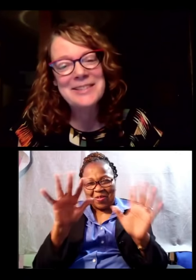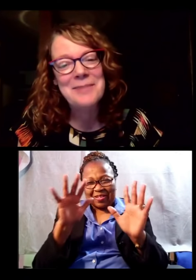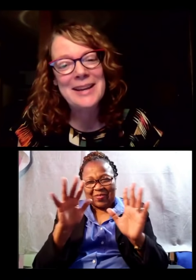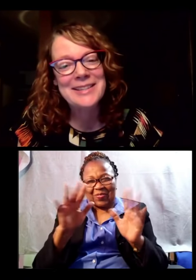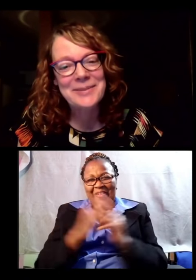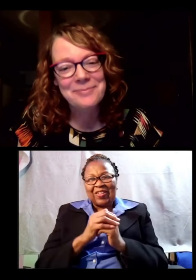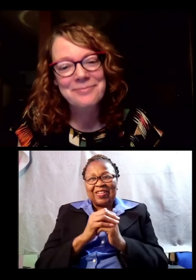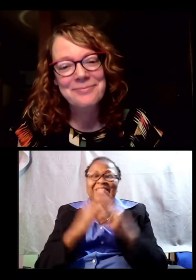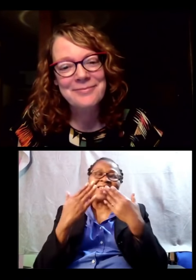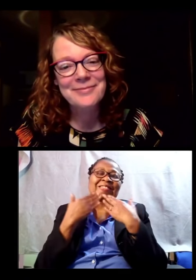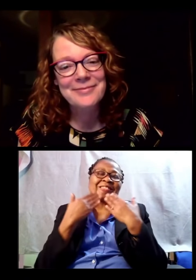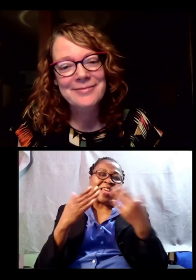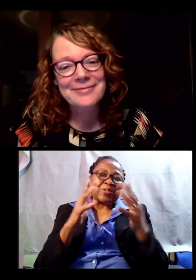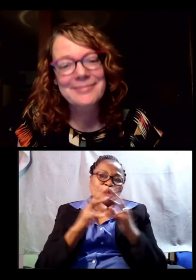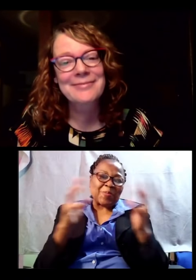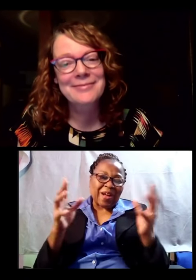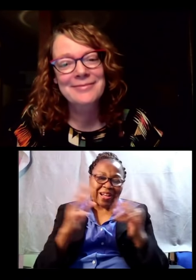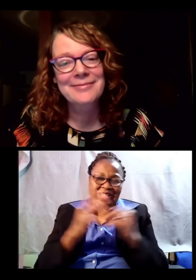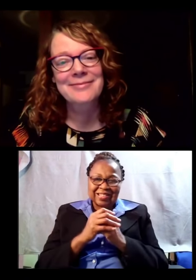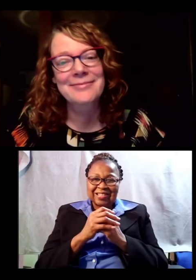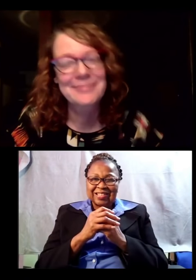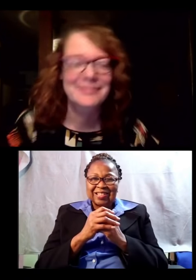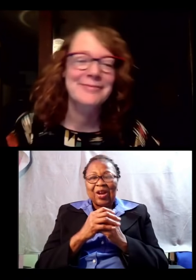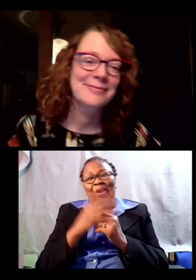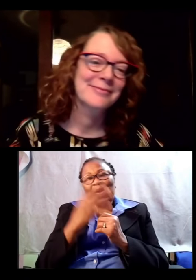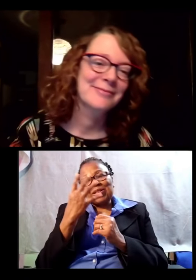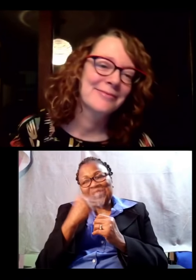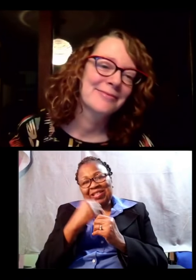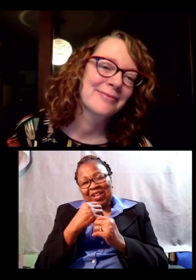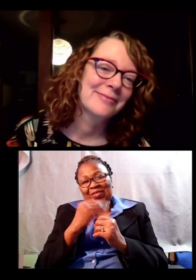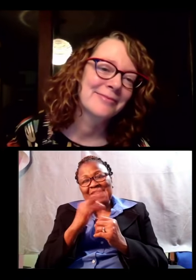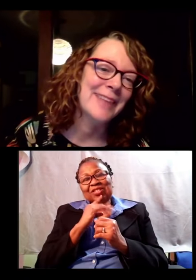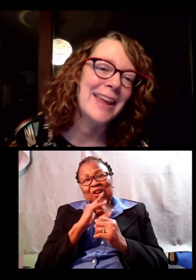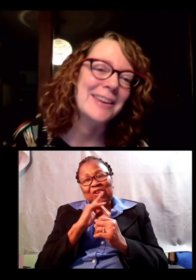Thank you so much. Thank you. Lovely to talk to you, and good luck with